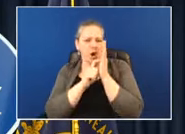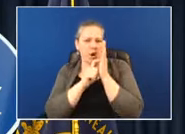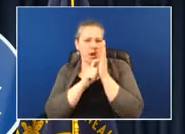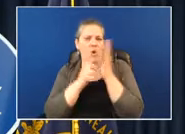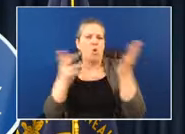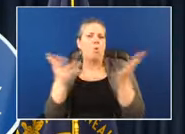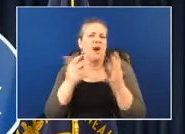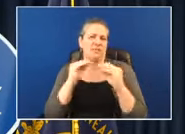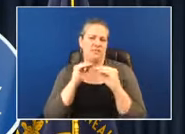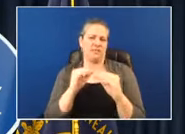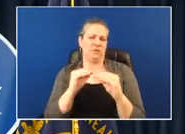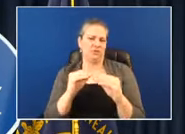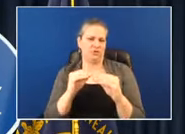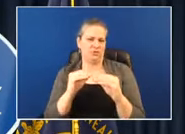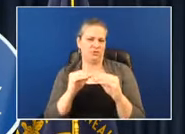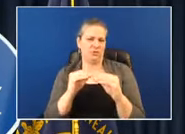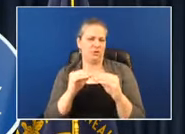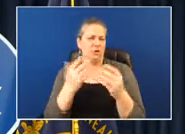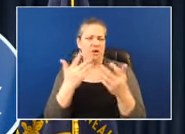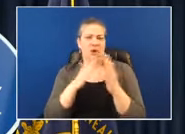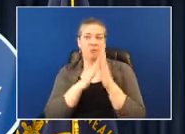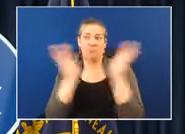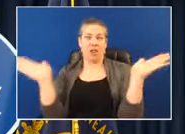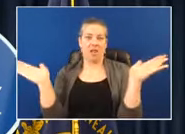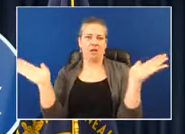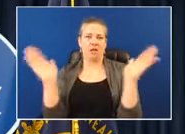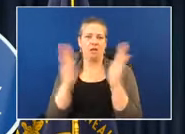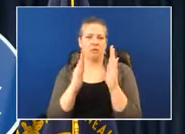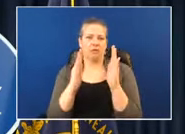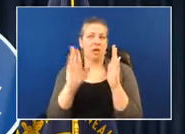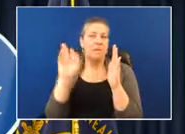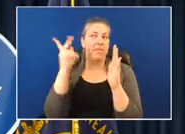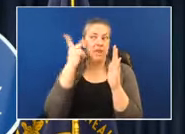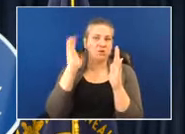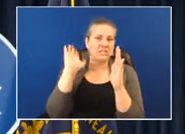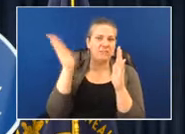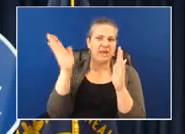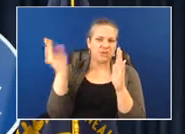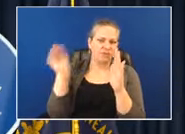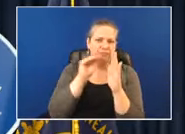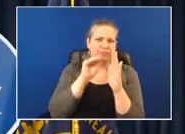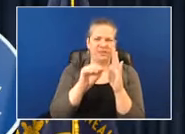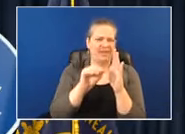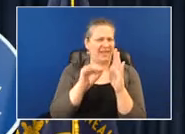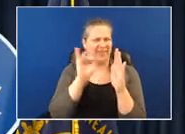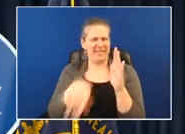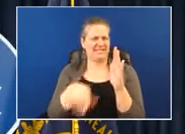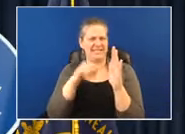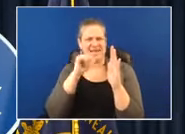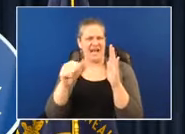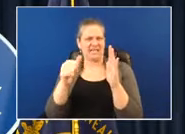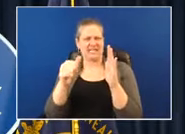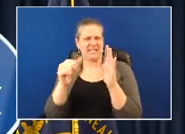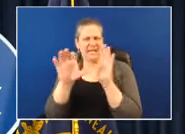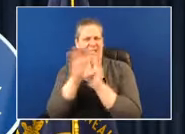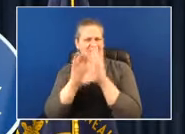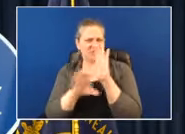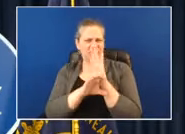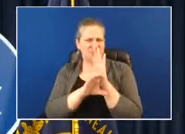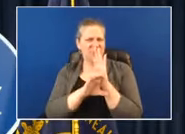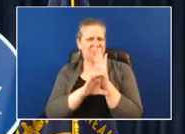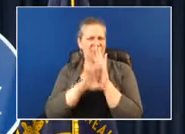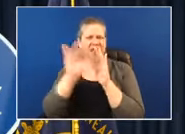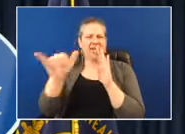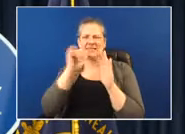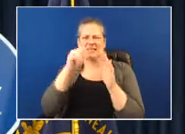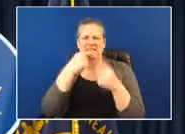does it mean when you start putting political speeches? Right? That's not the Gettysburg Address. That's not the Constitution or the Declaration. What